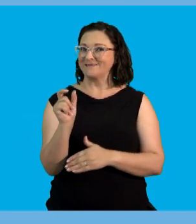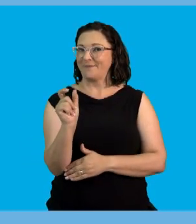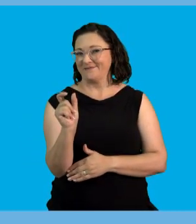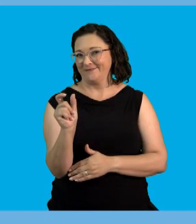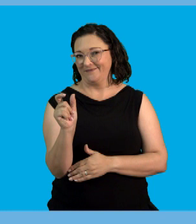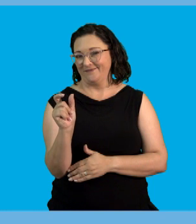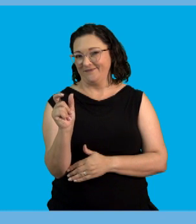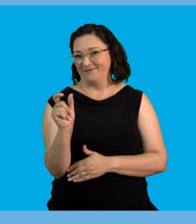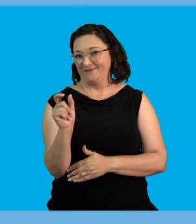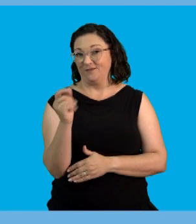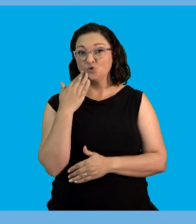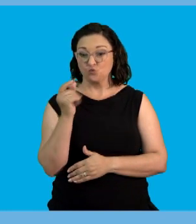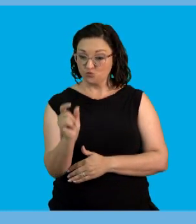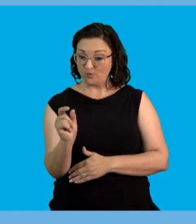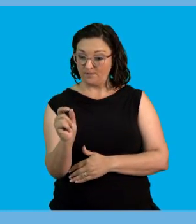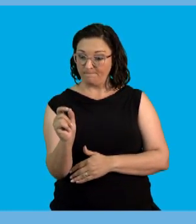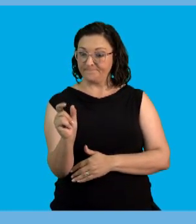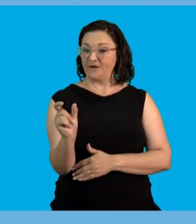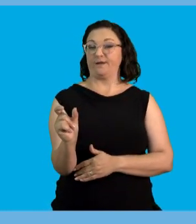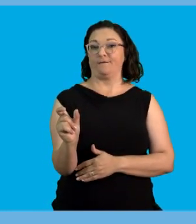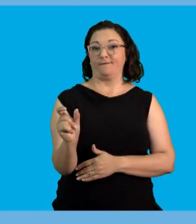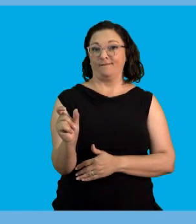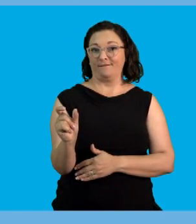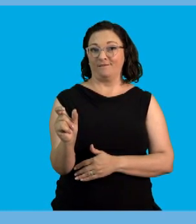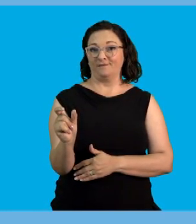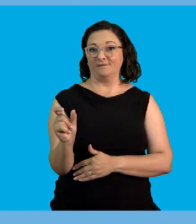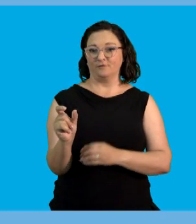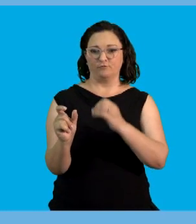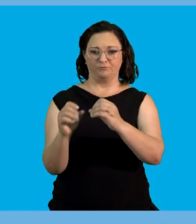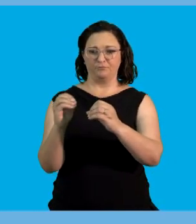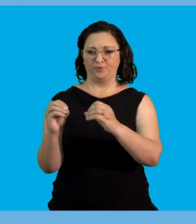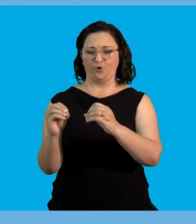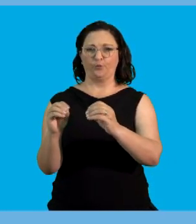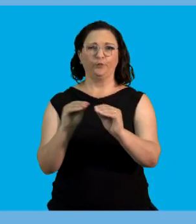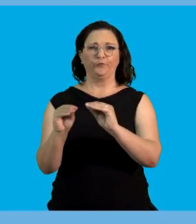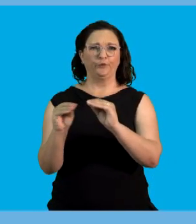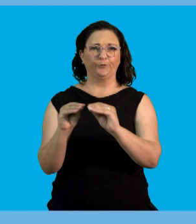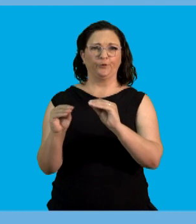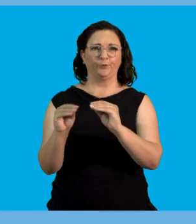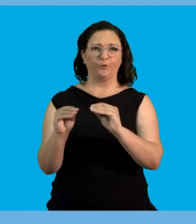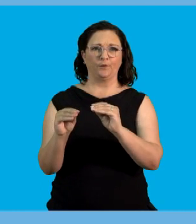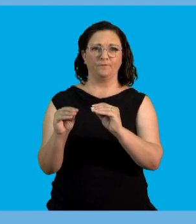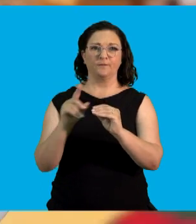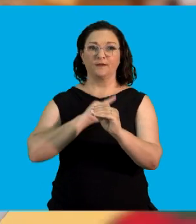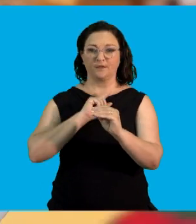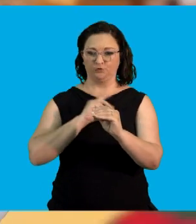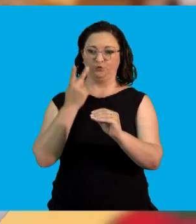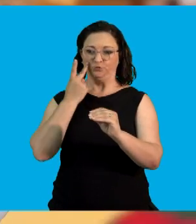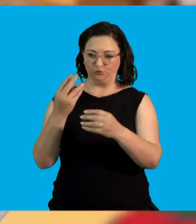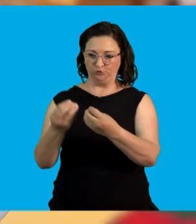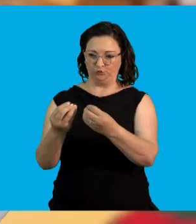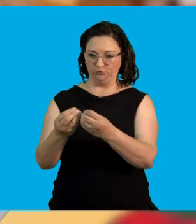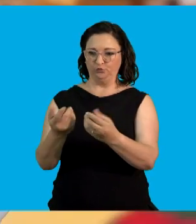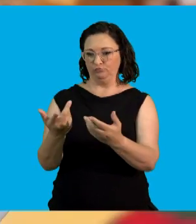space between the particles. So once the space between the particles increase, because the particles are moving further apart, the